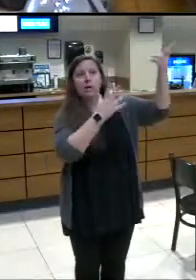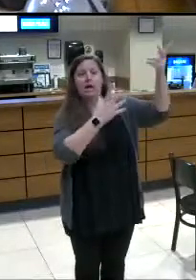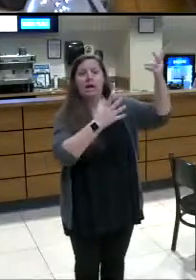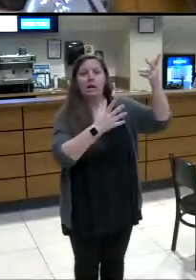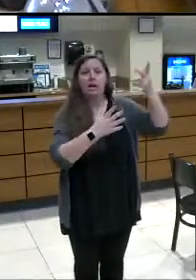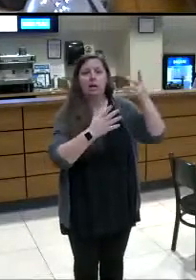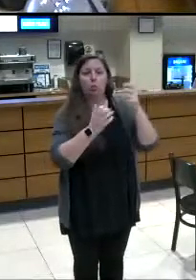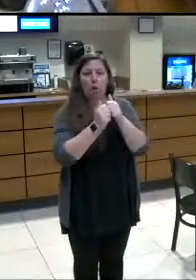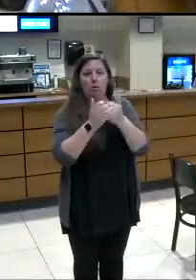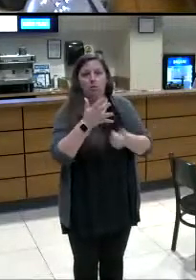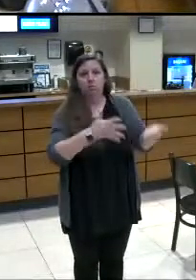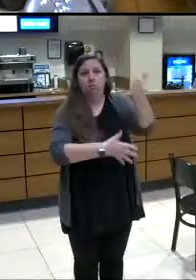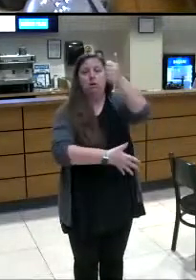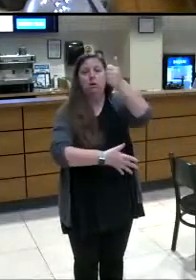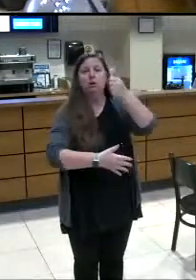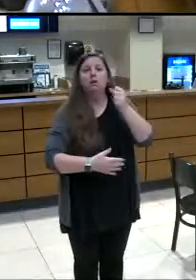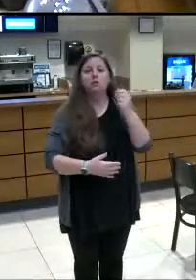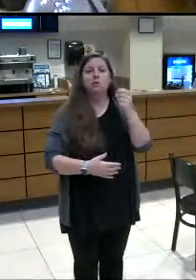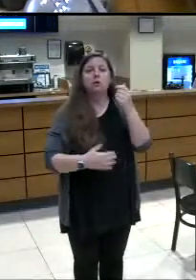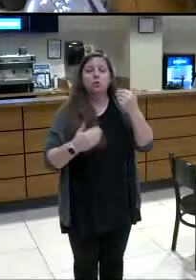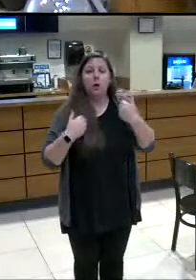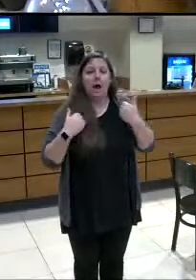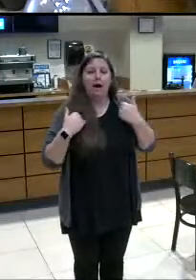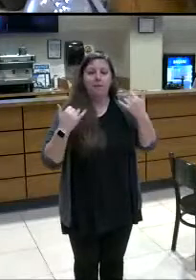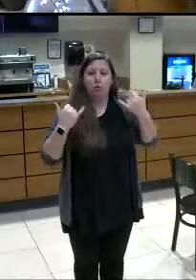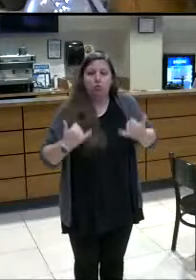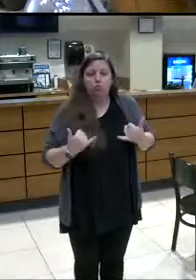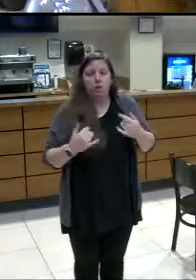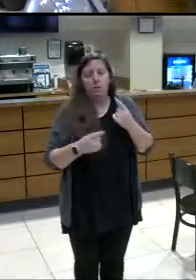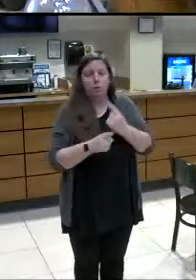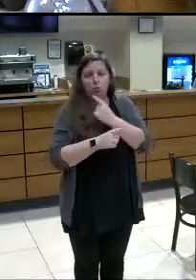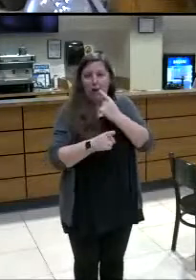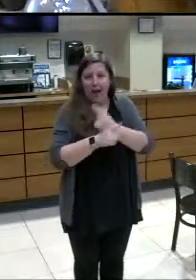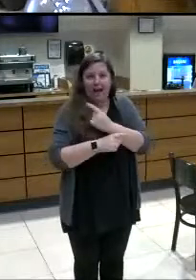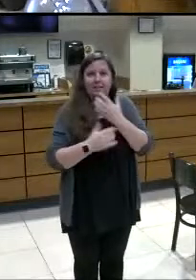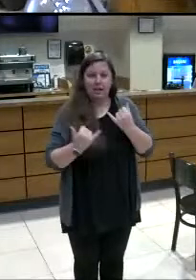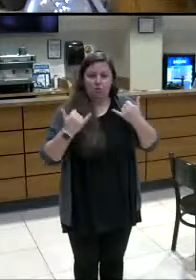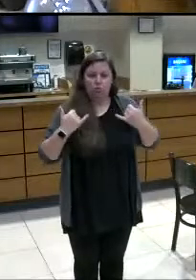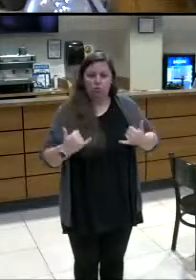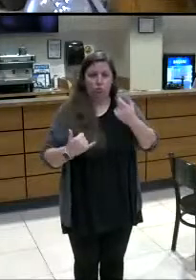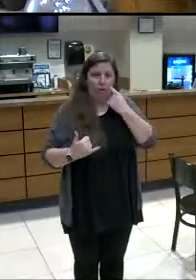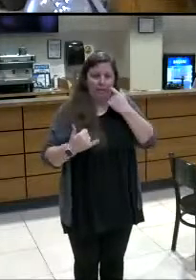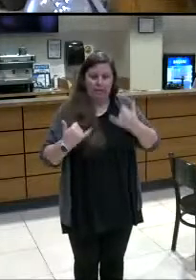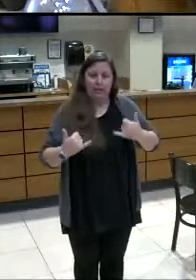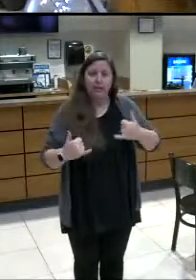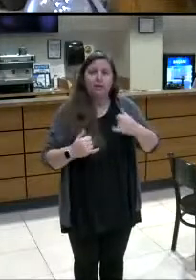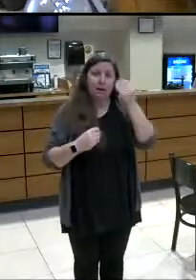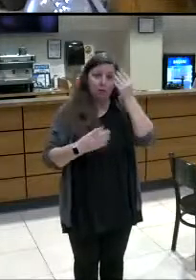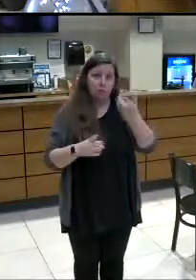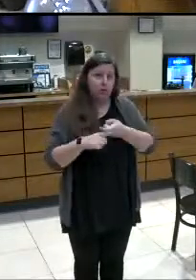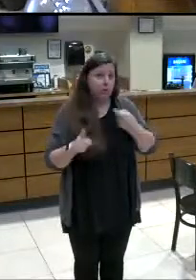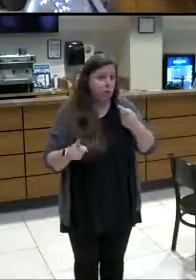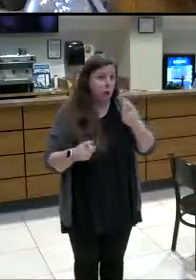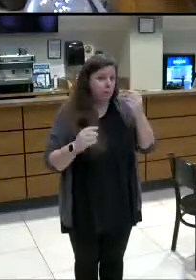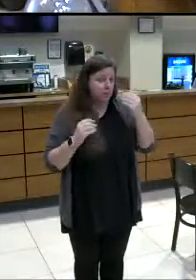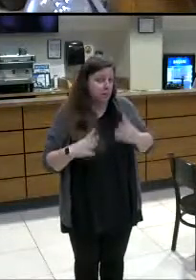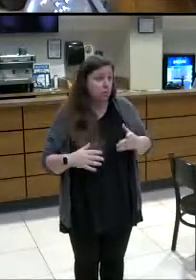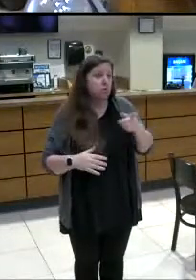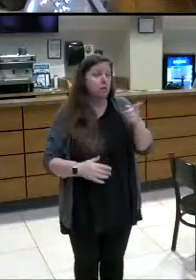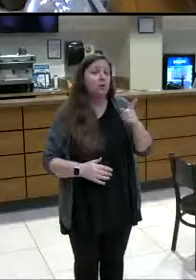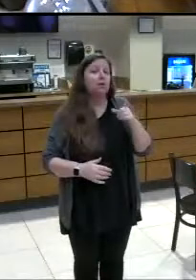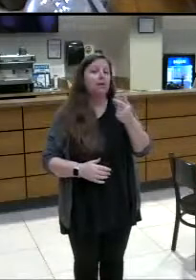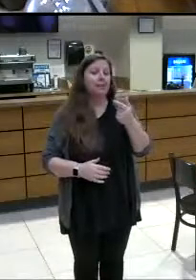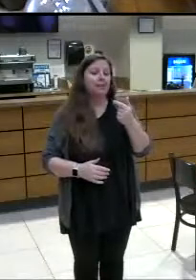and timely information from teachers? It is. So I will go back and say, when we